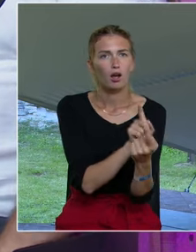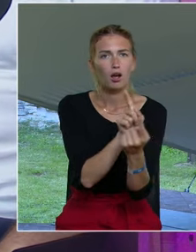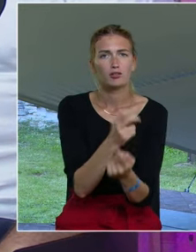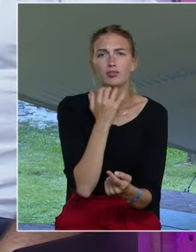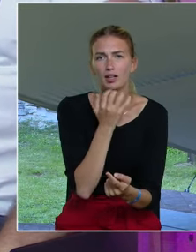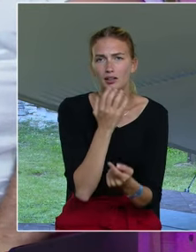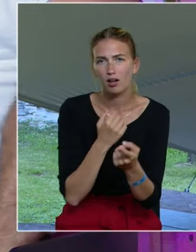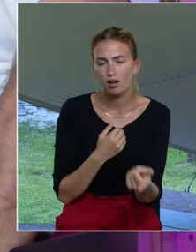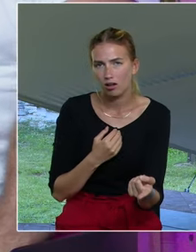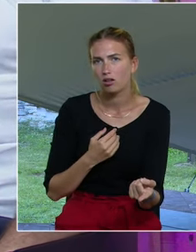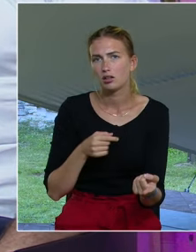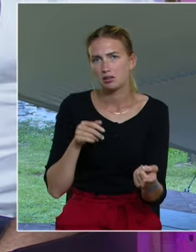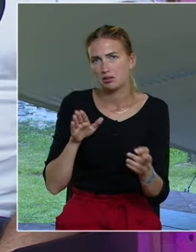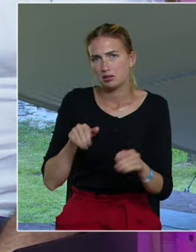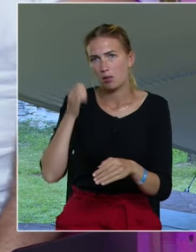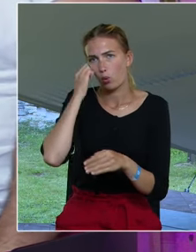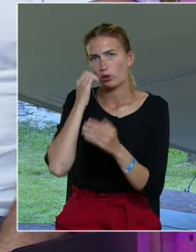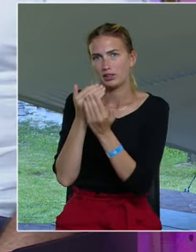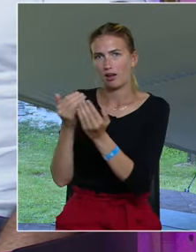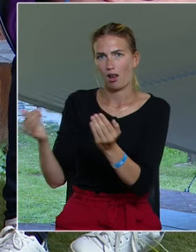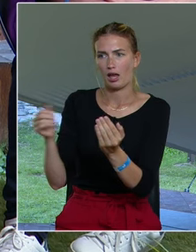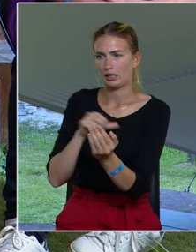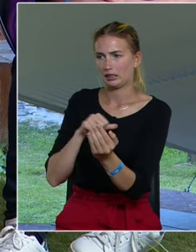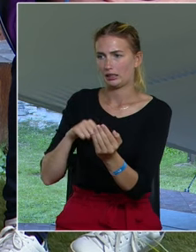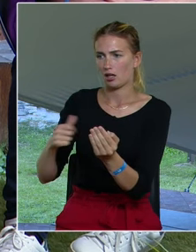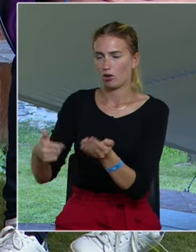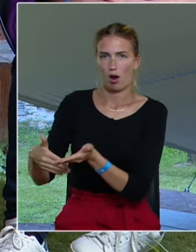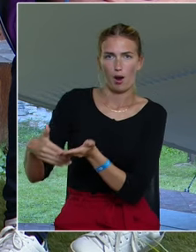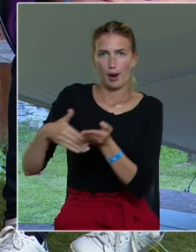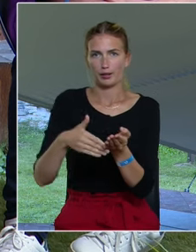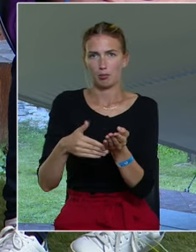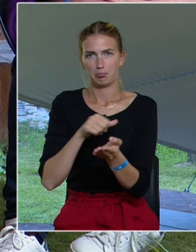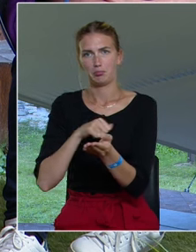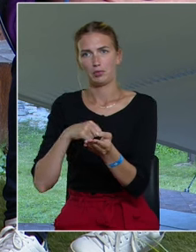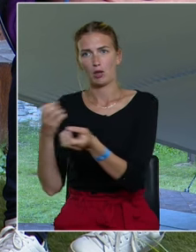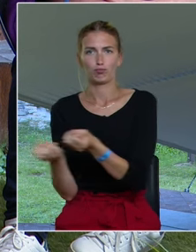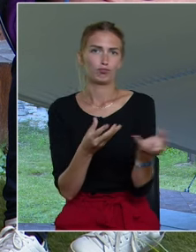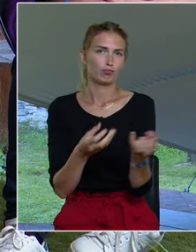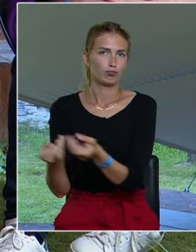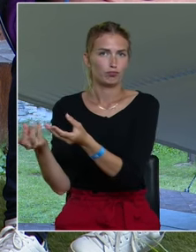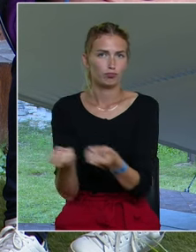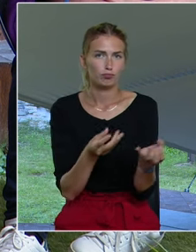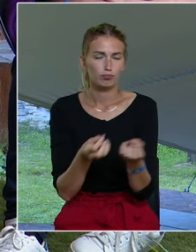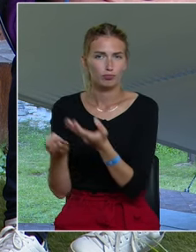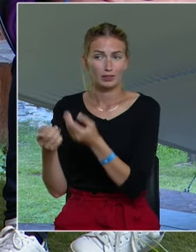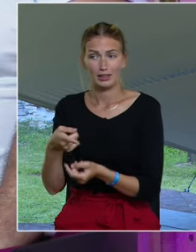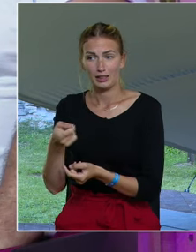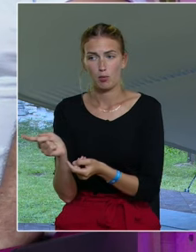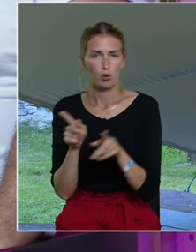sort of professional level that the gallery adds. And I'm quite sure that all NFT artists